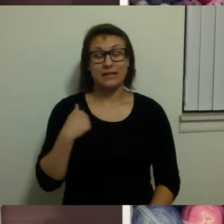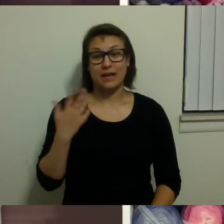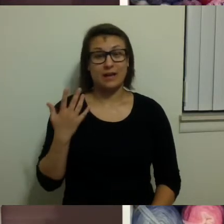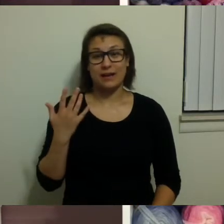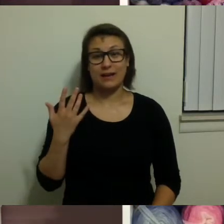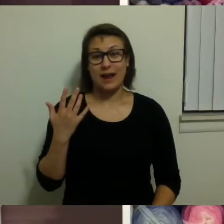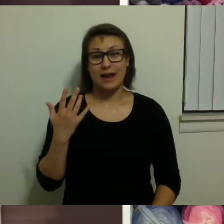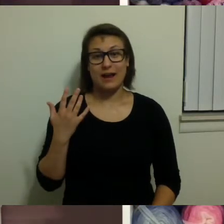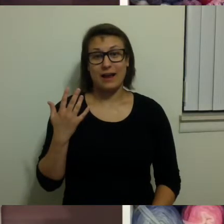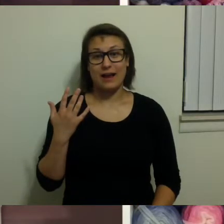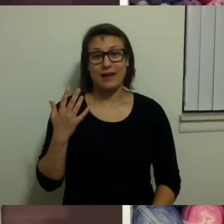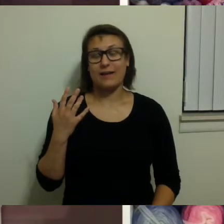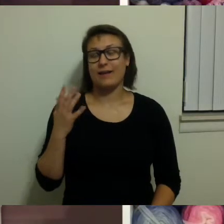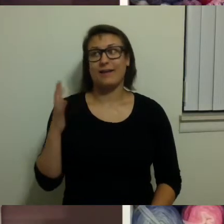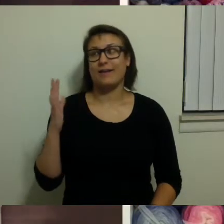I am so